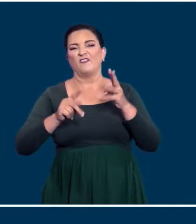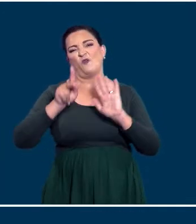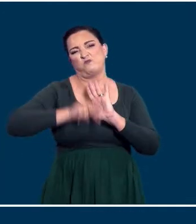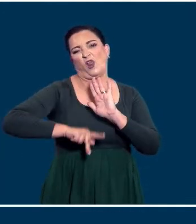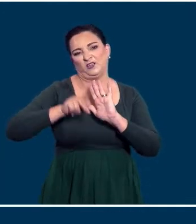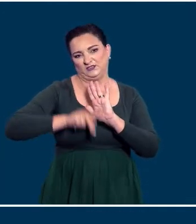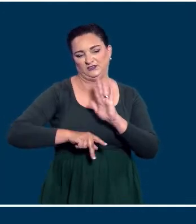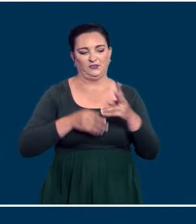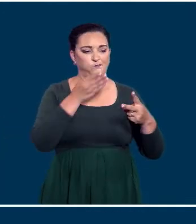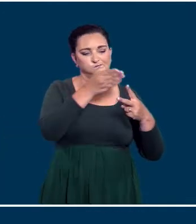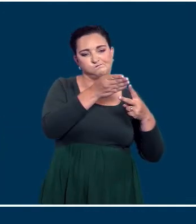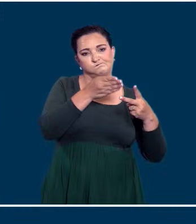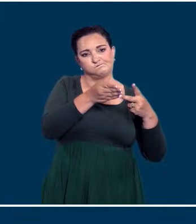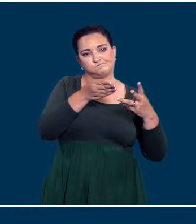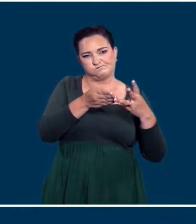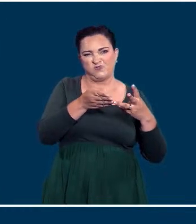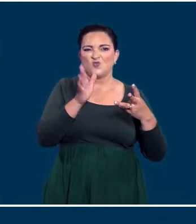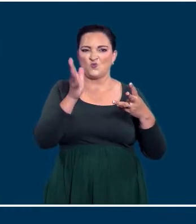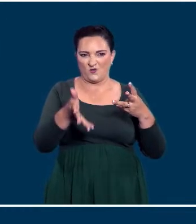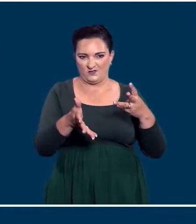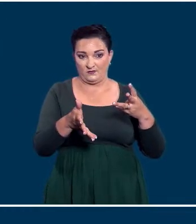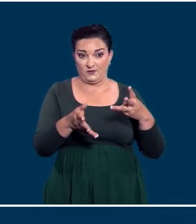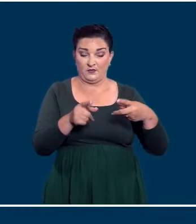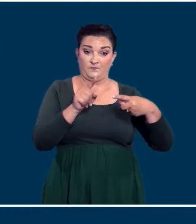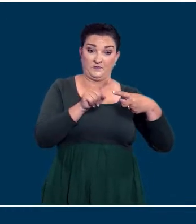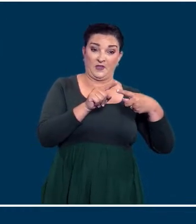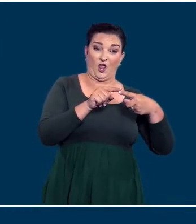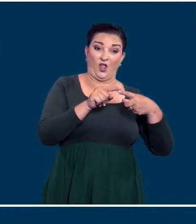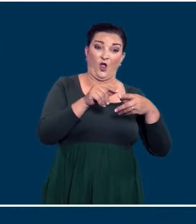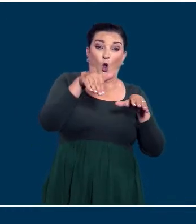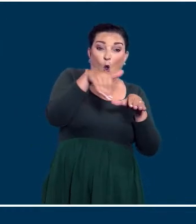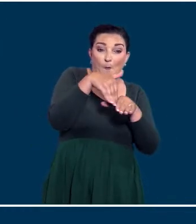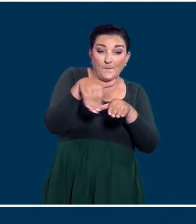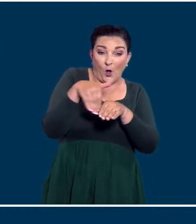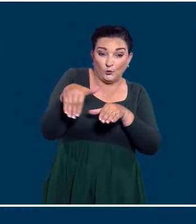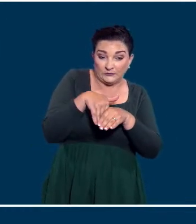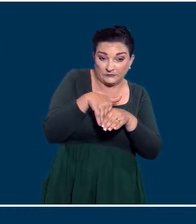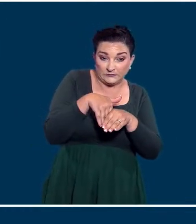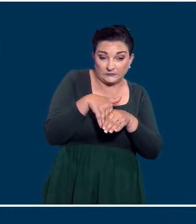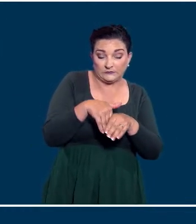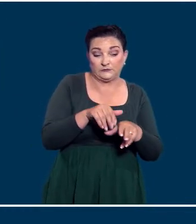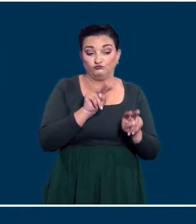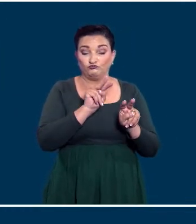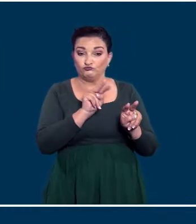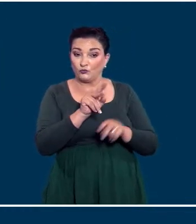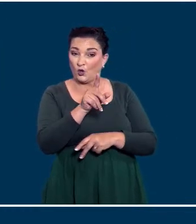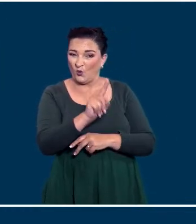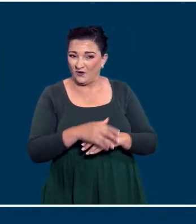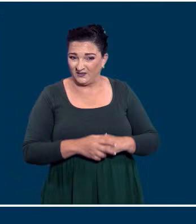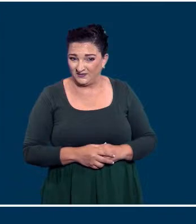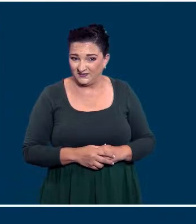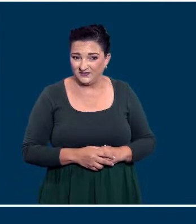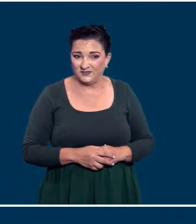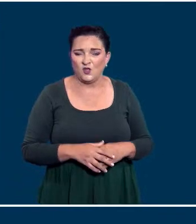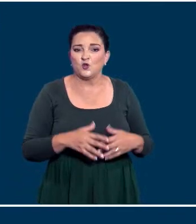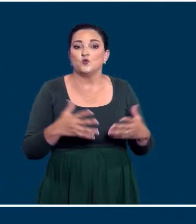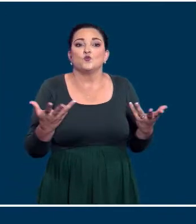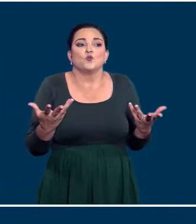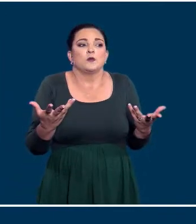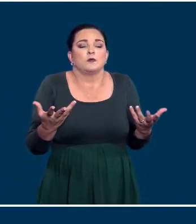here. So from a components point of view, this chart just shows you, well, so where did we get things most wrong?